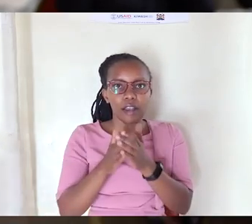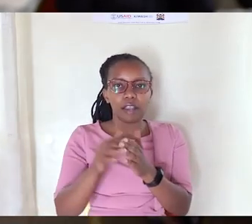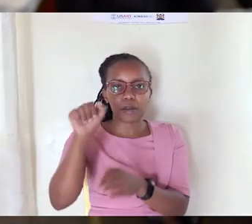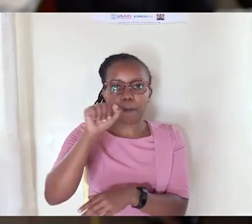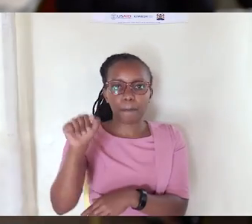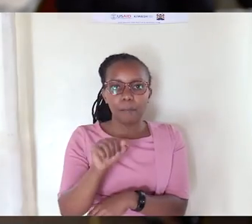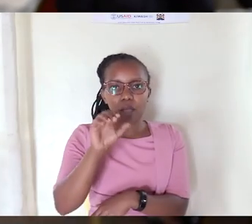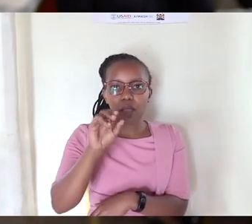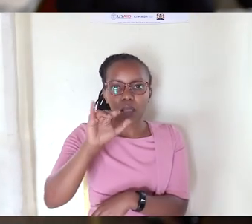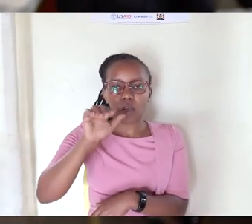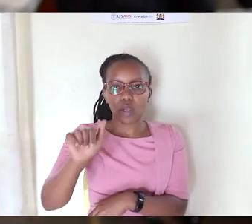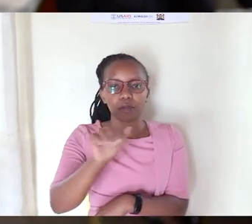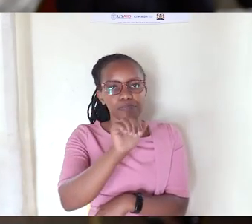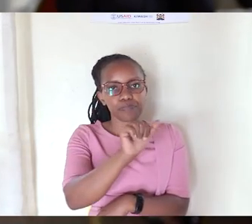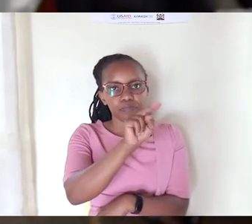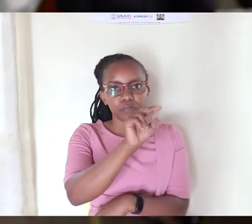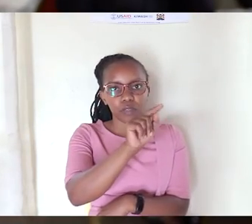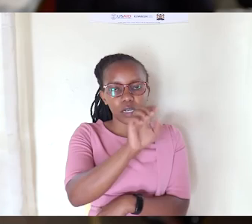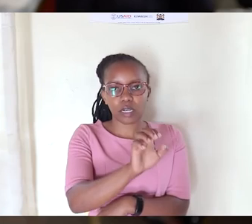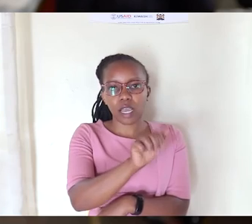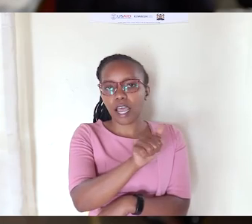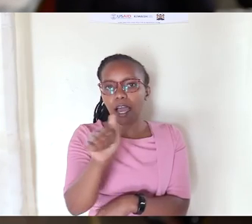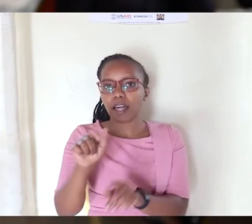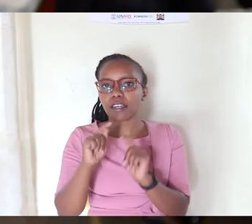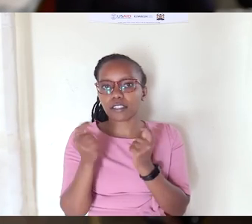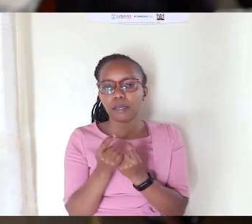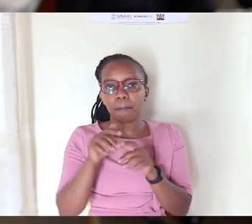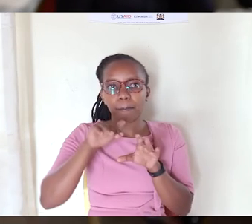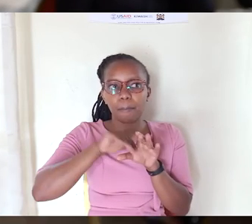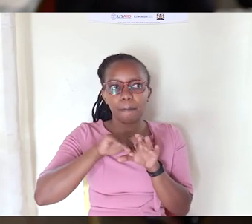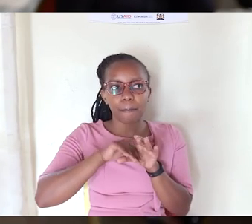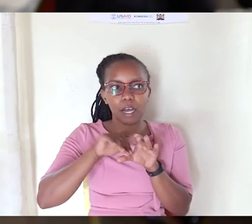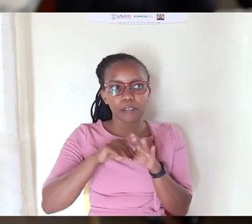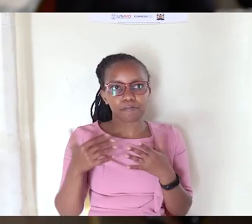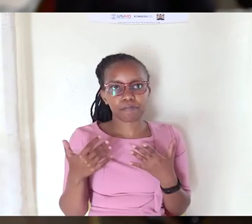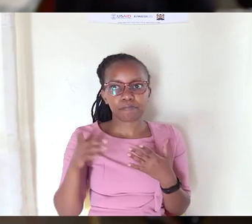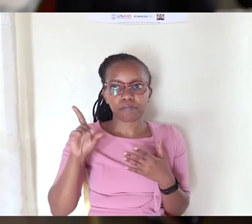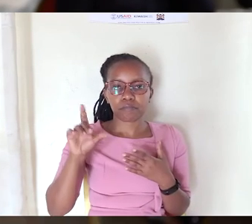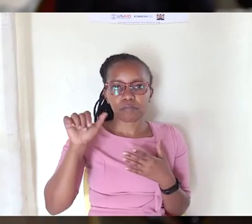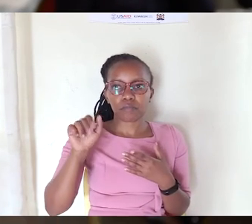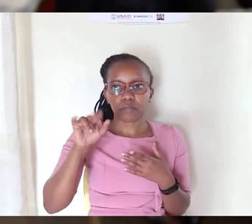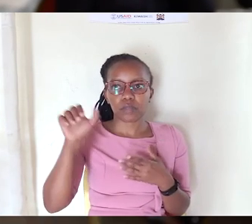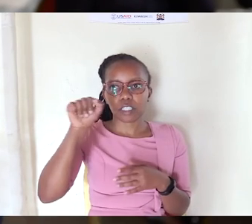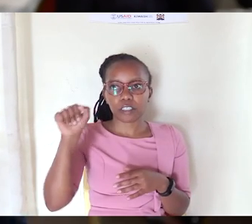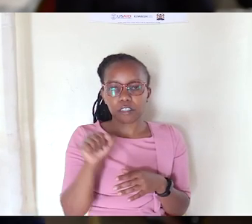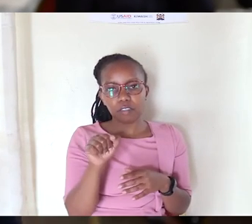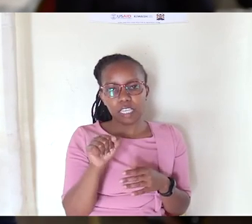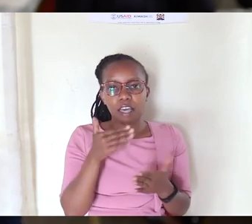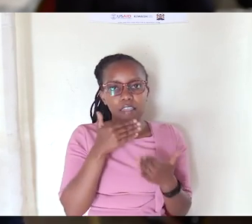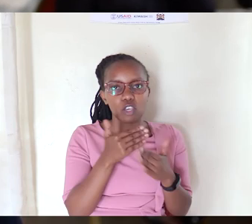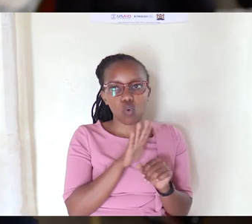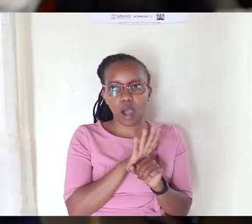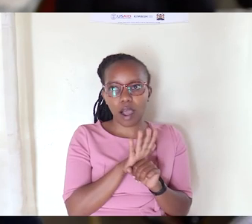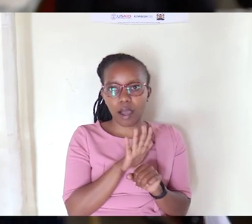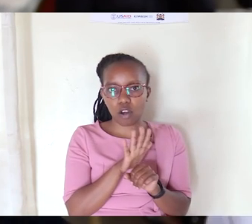Soila, Annette, and the other team members, Davis Malombe, for steering all of